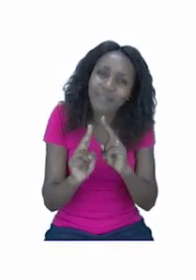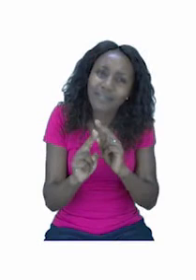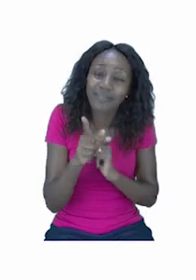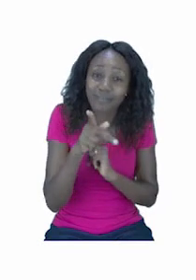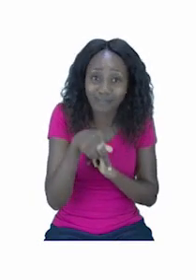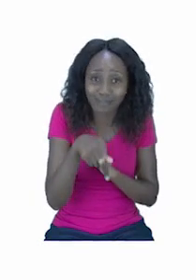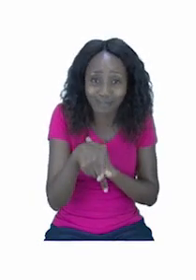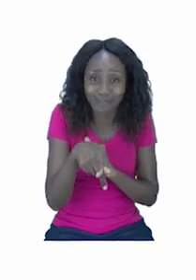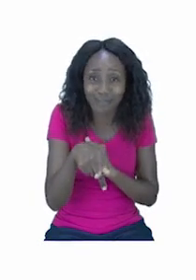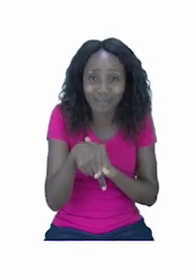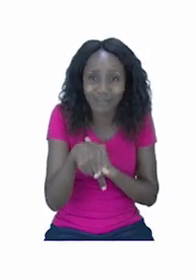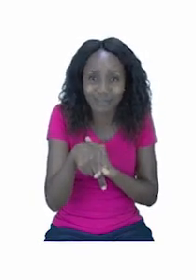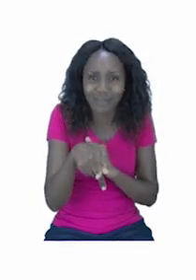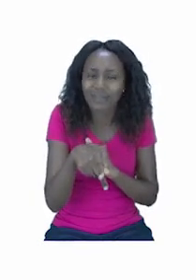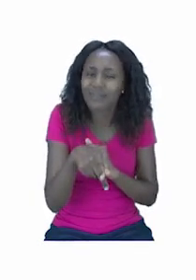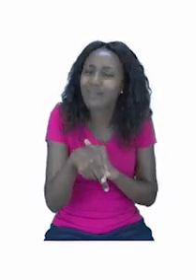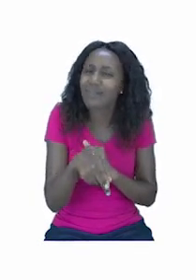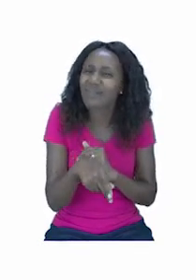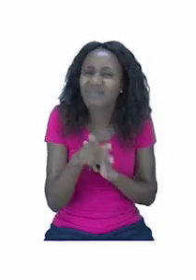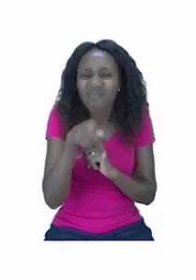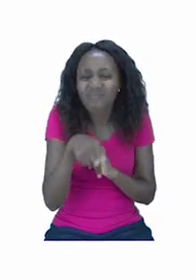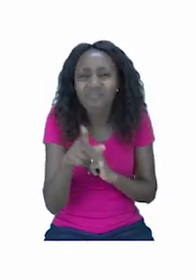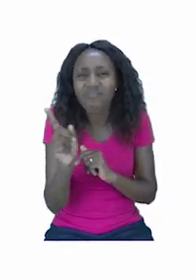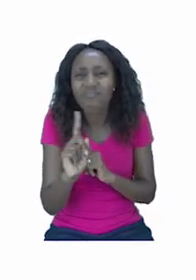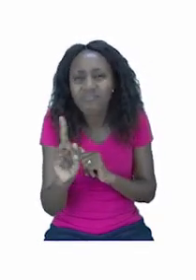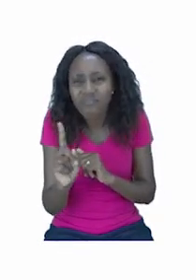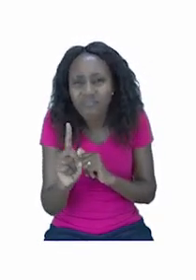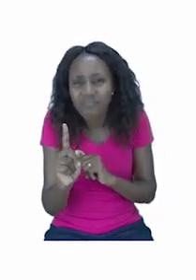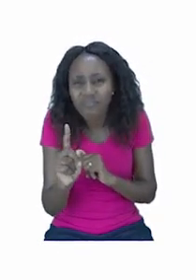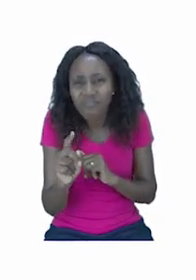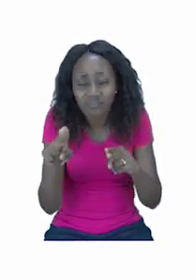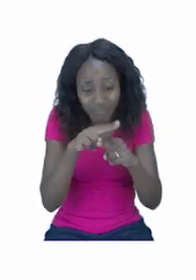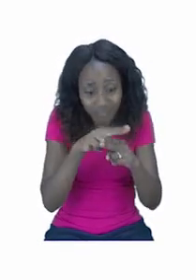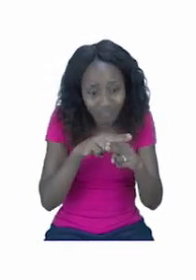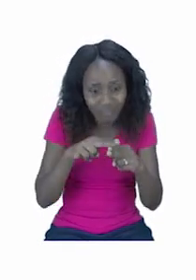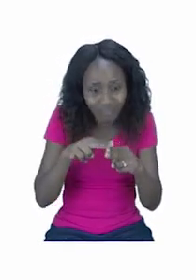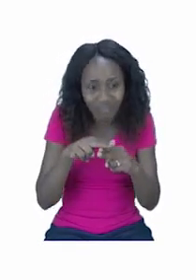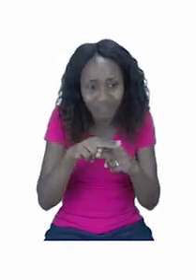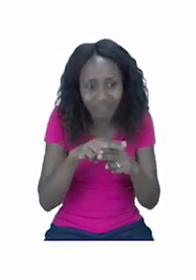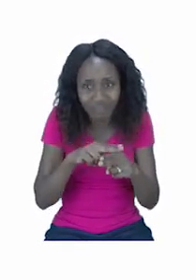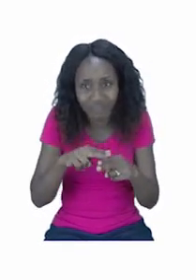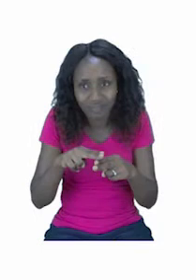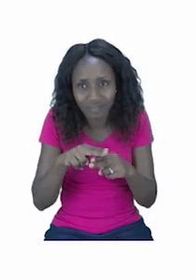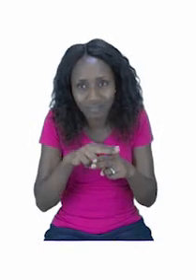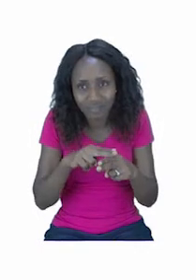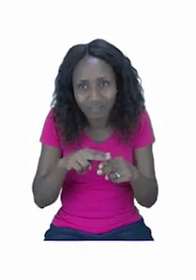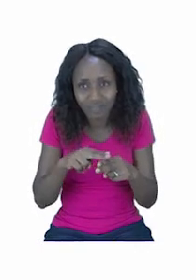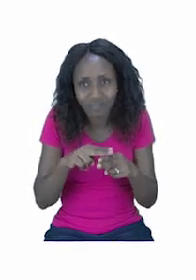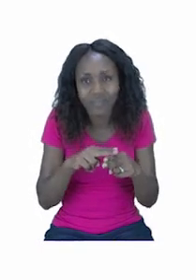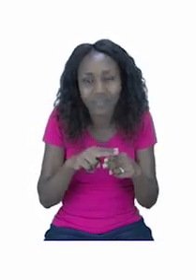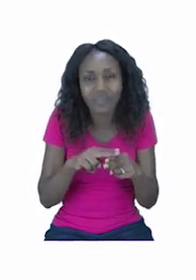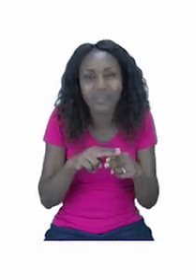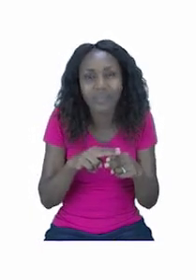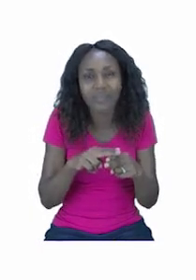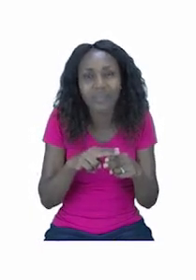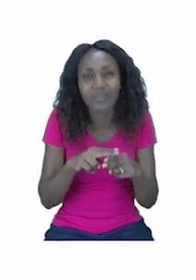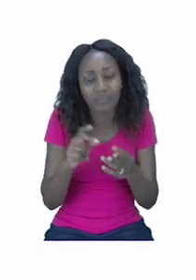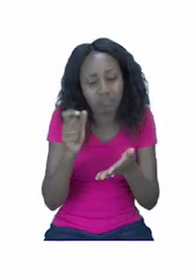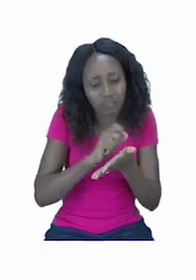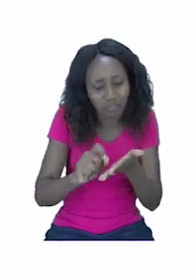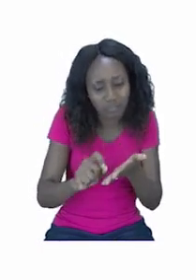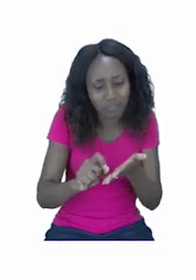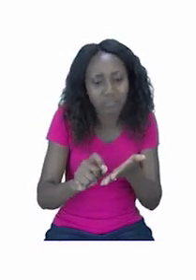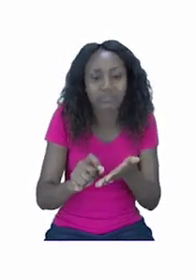pronouns. Now, a pronoun is used when we are always reading and writing.